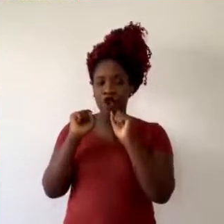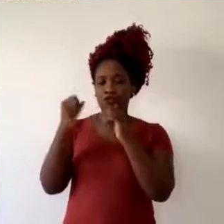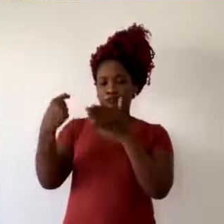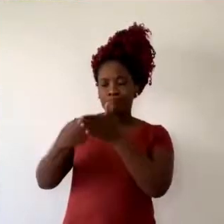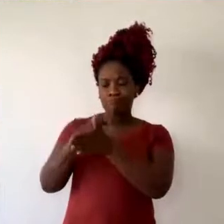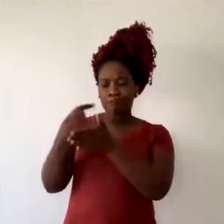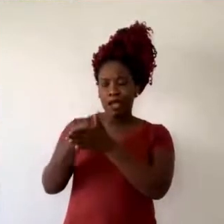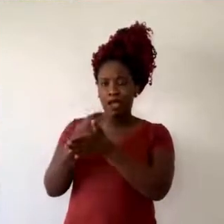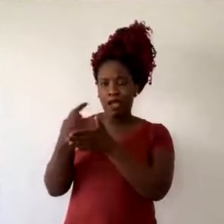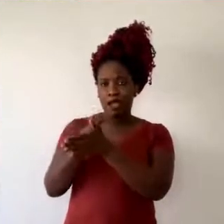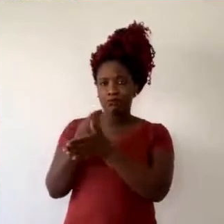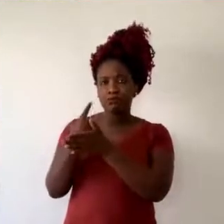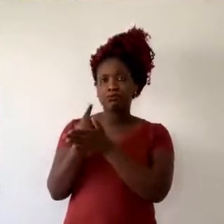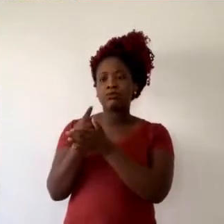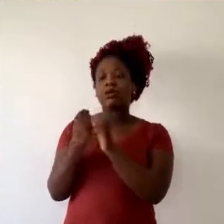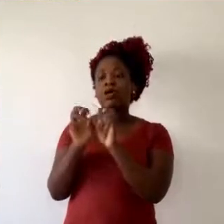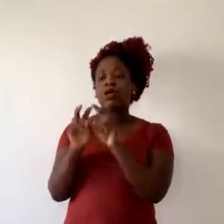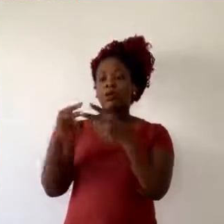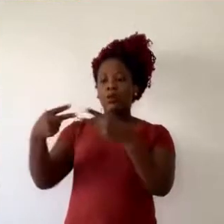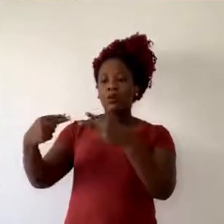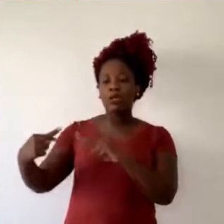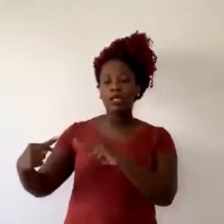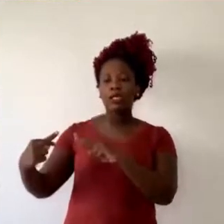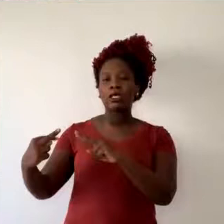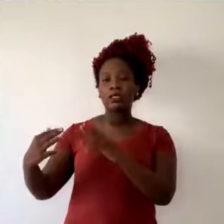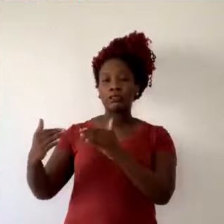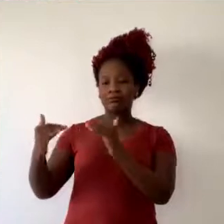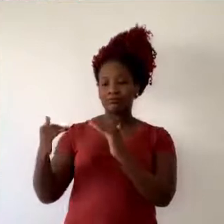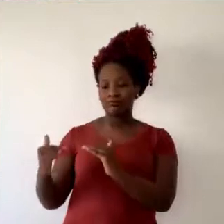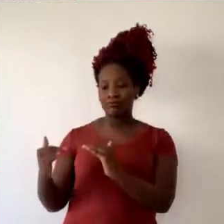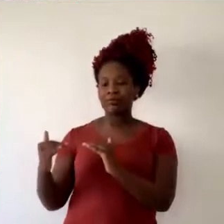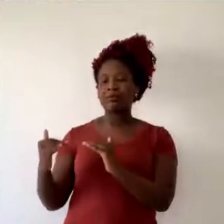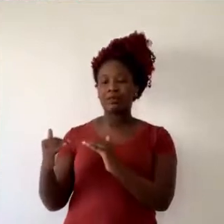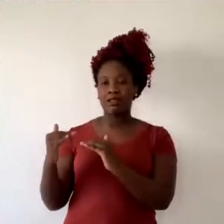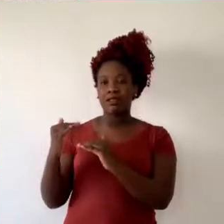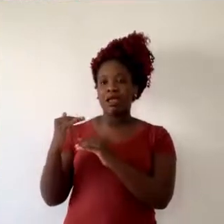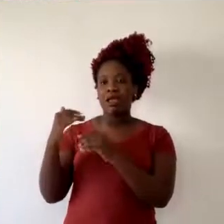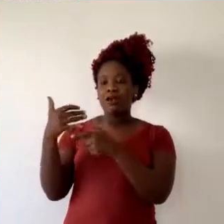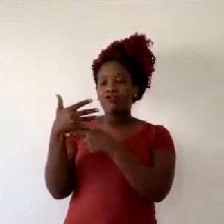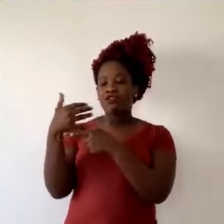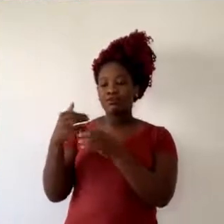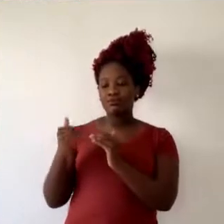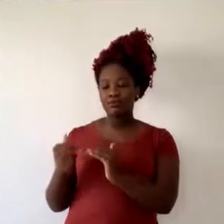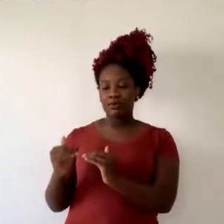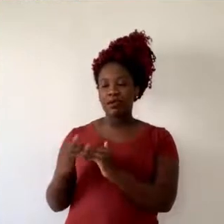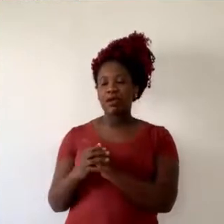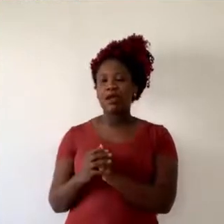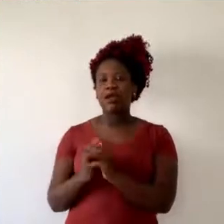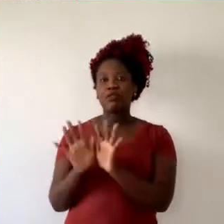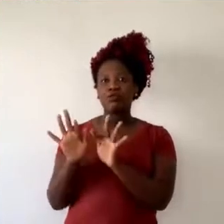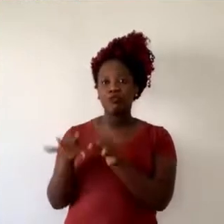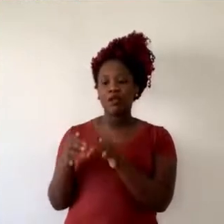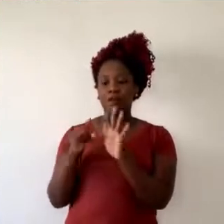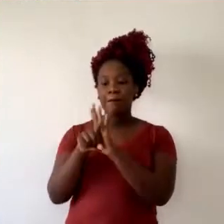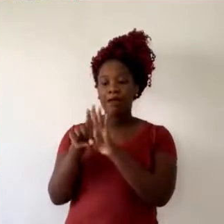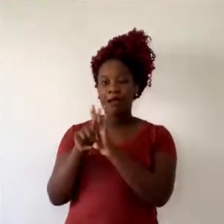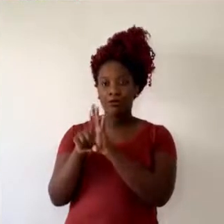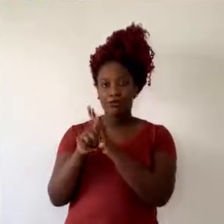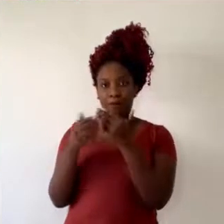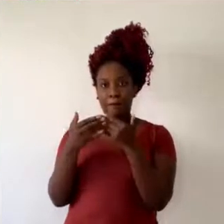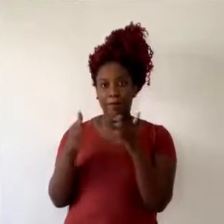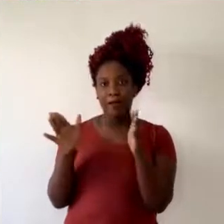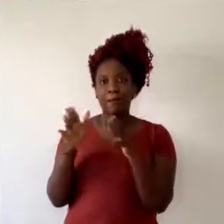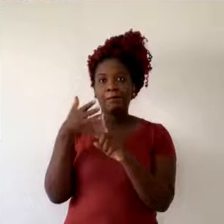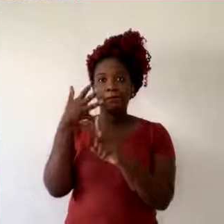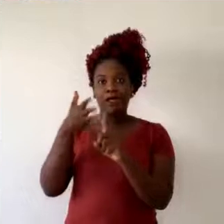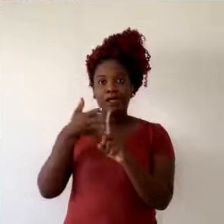us and asking questions through this chat on YouTube, and we are going to then share